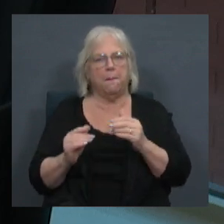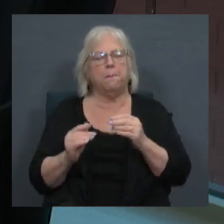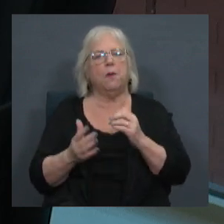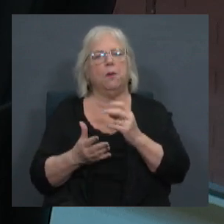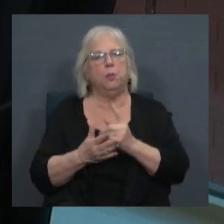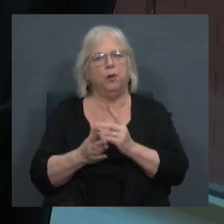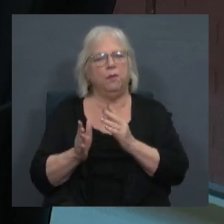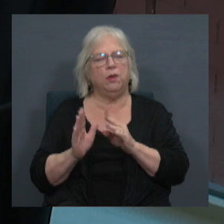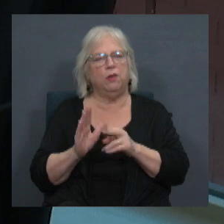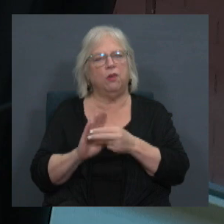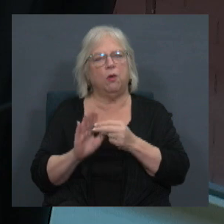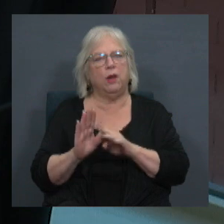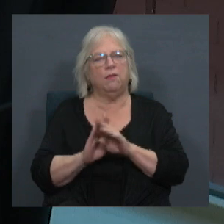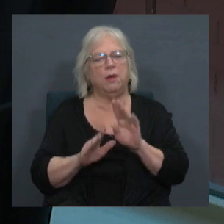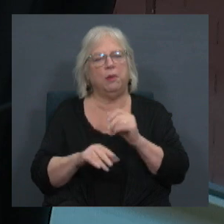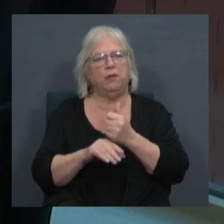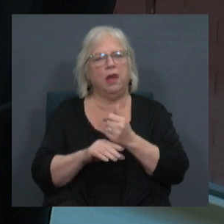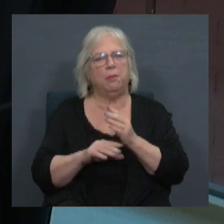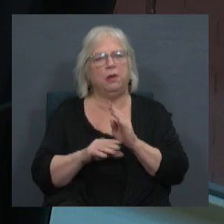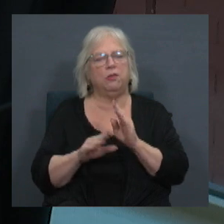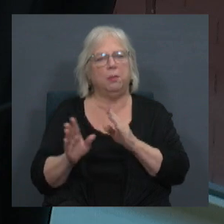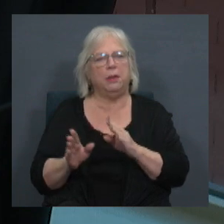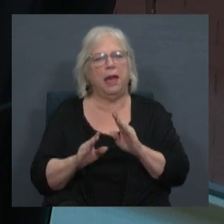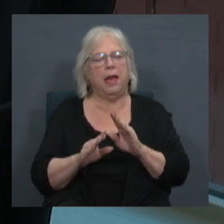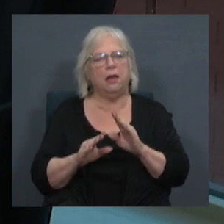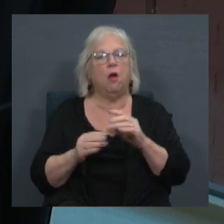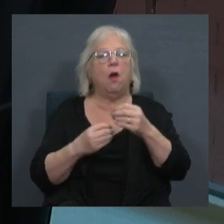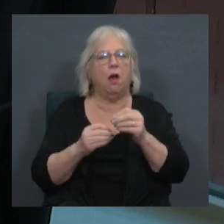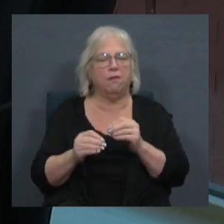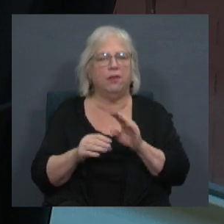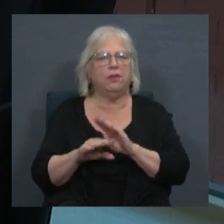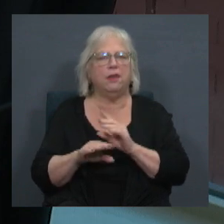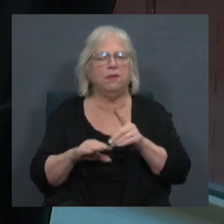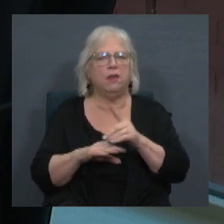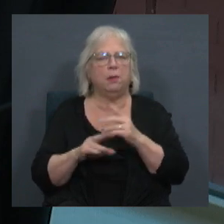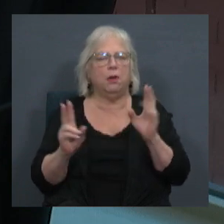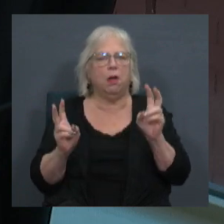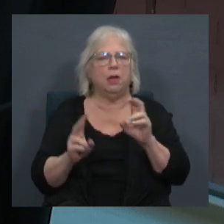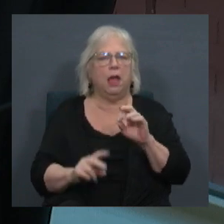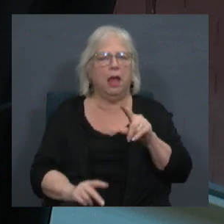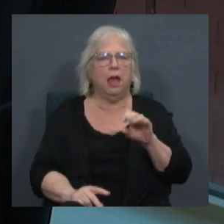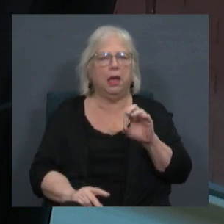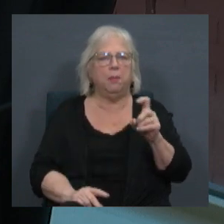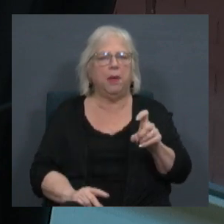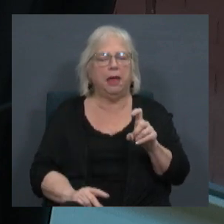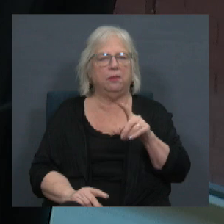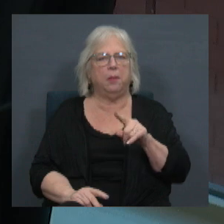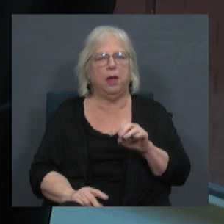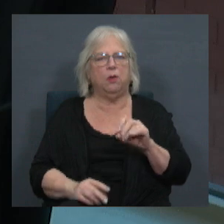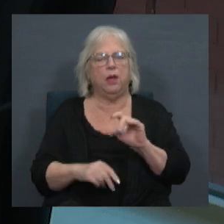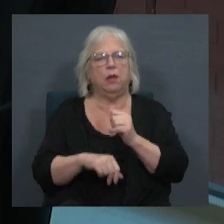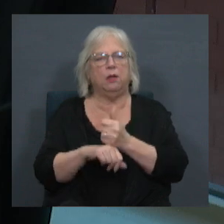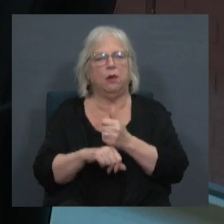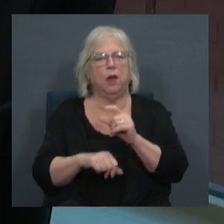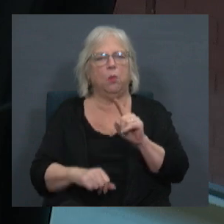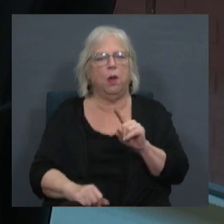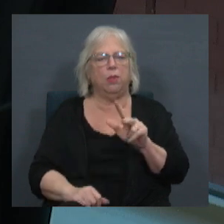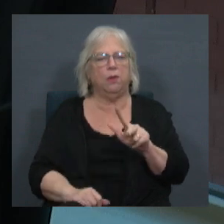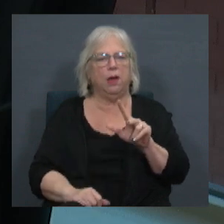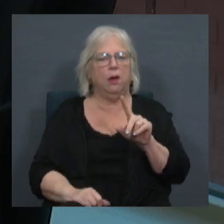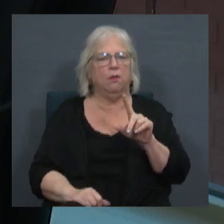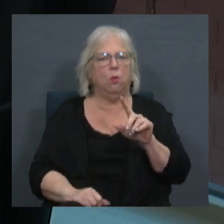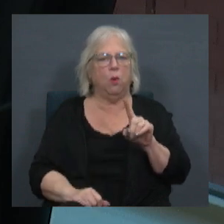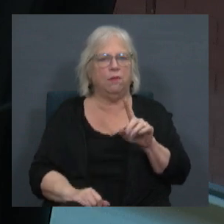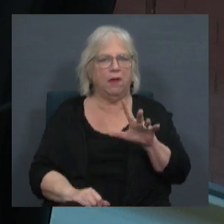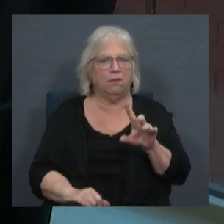a planned zoning development to establish a planned development office district titled Apex Real Estate POD located at 13151 Cantrell